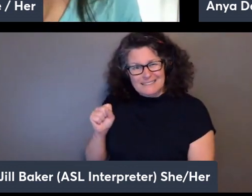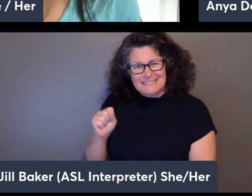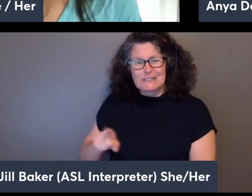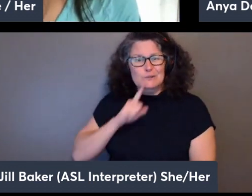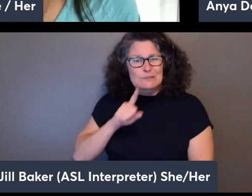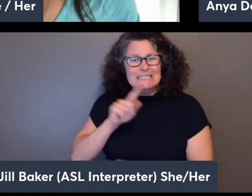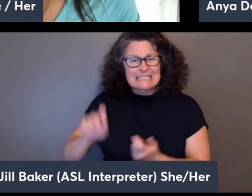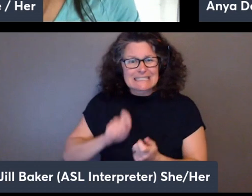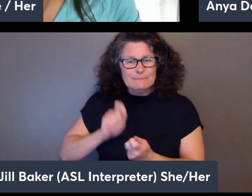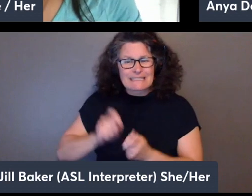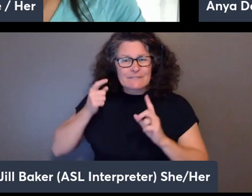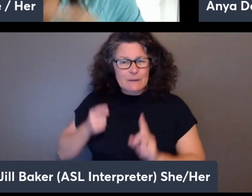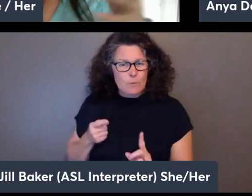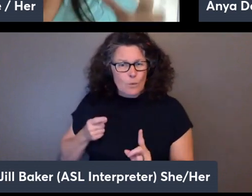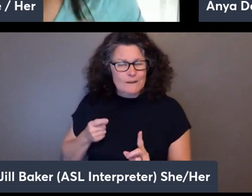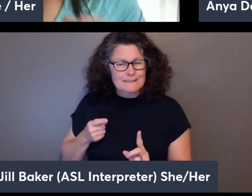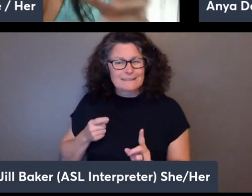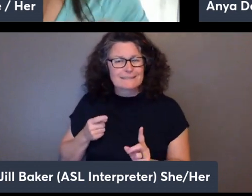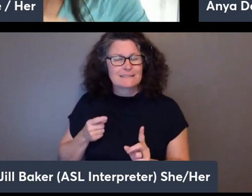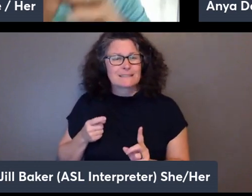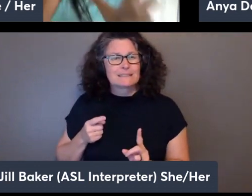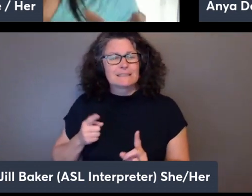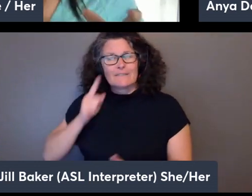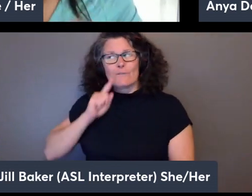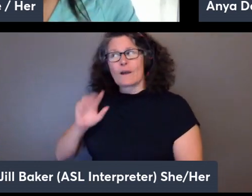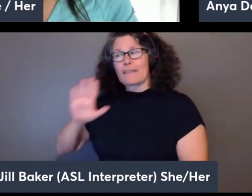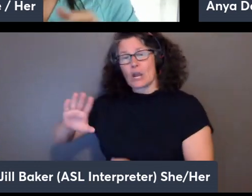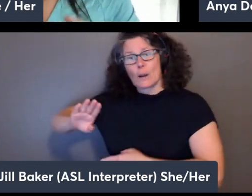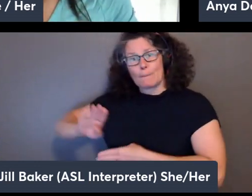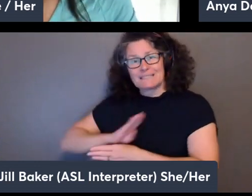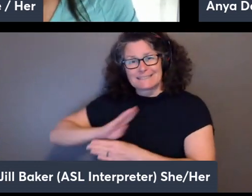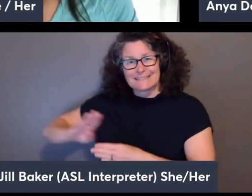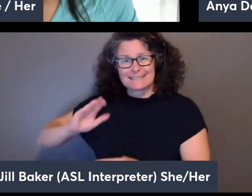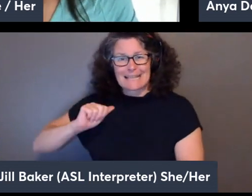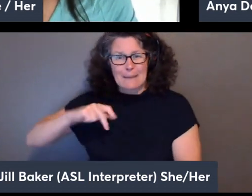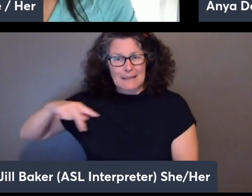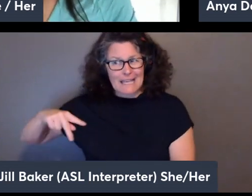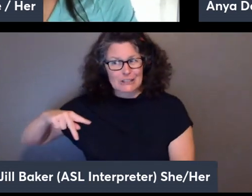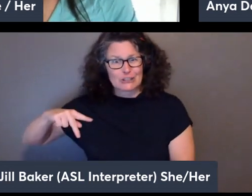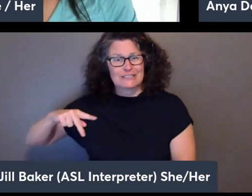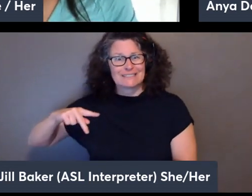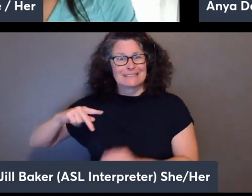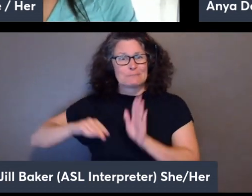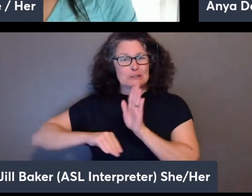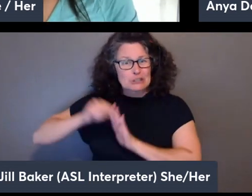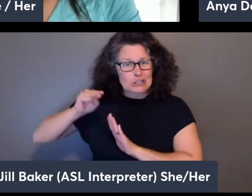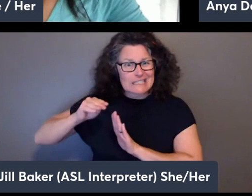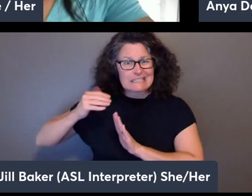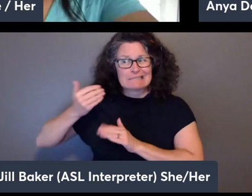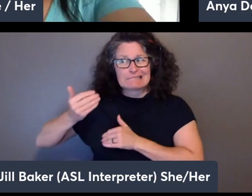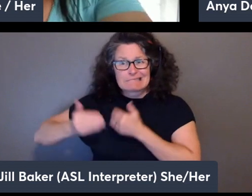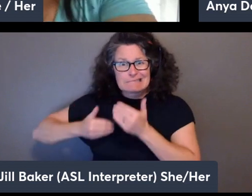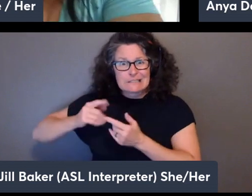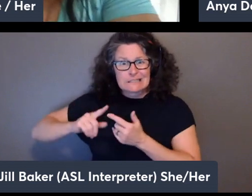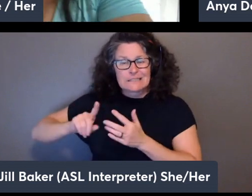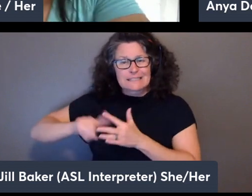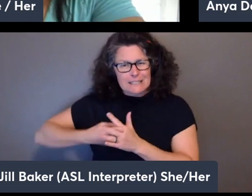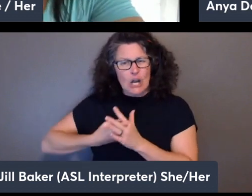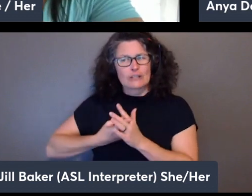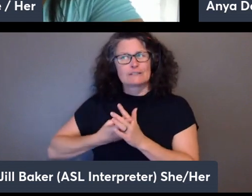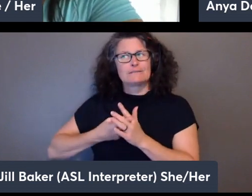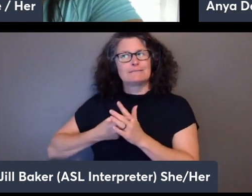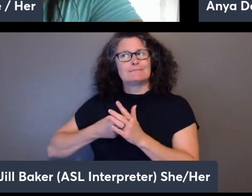certain point in their business application maturity in which it makes sense to start using